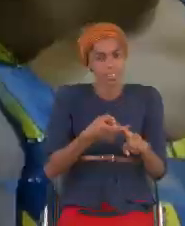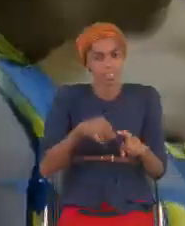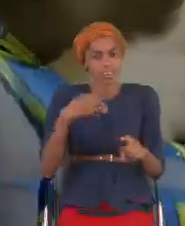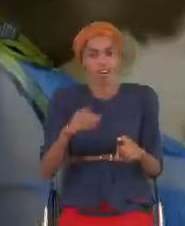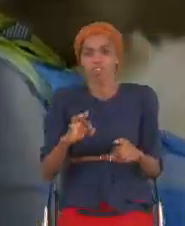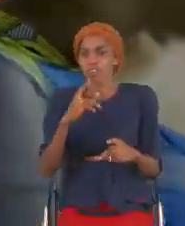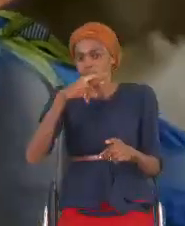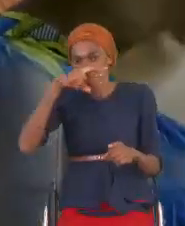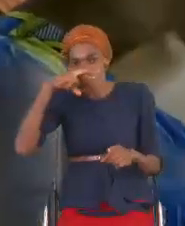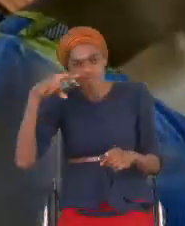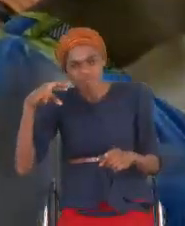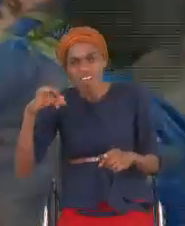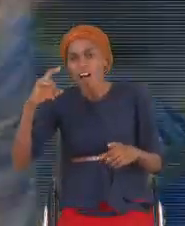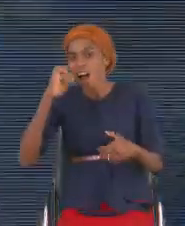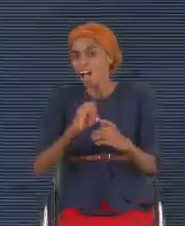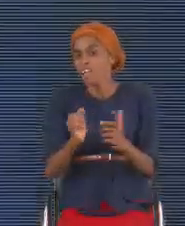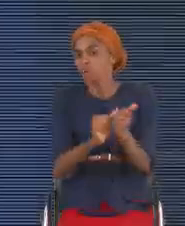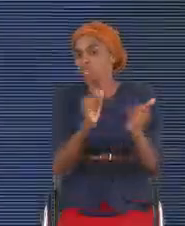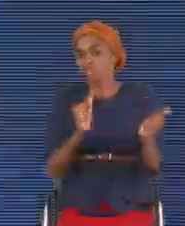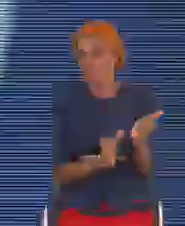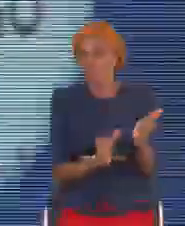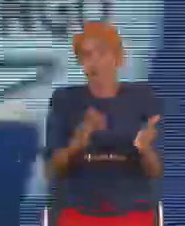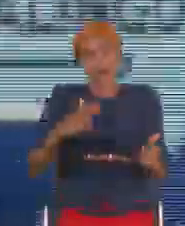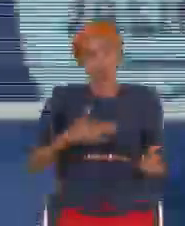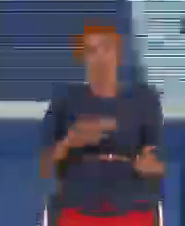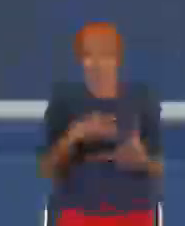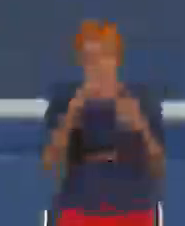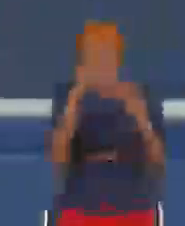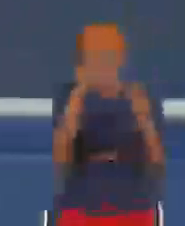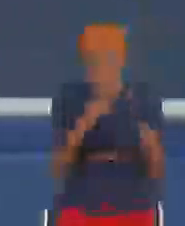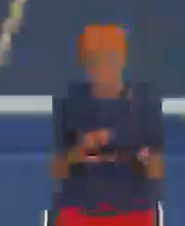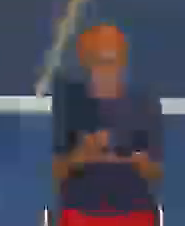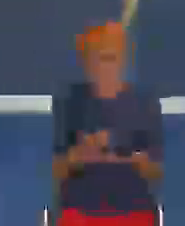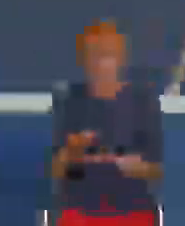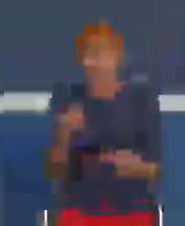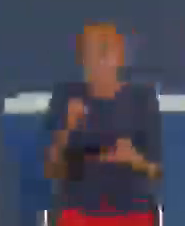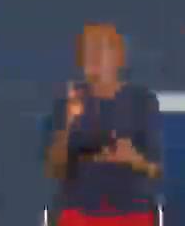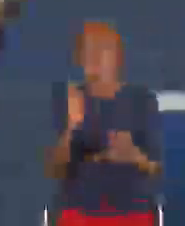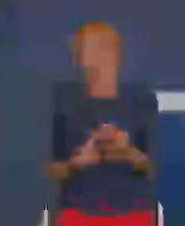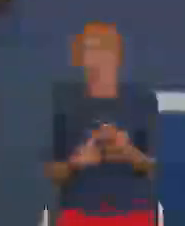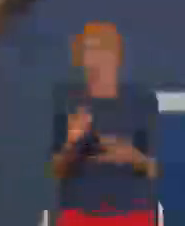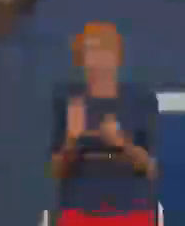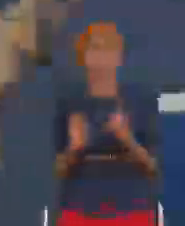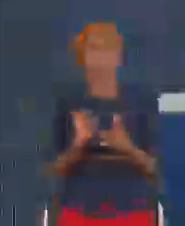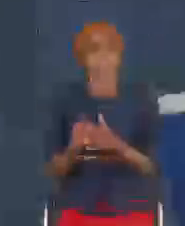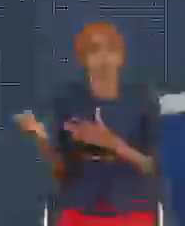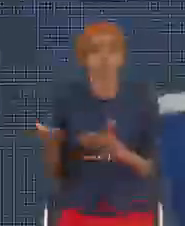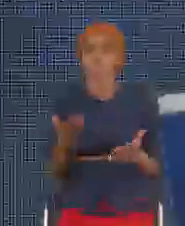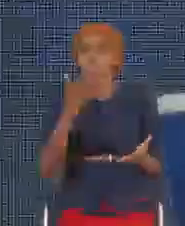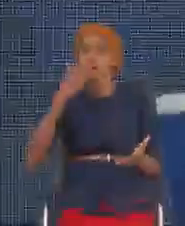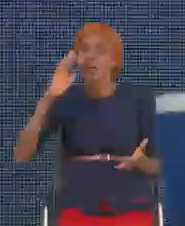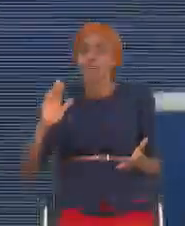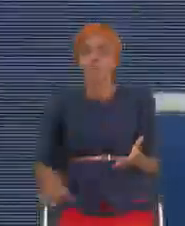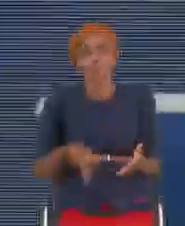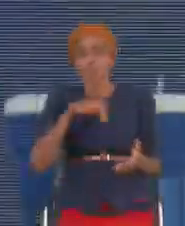withdraw my loyalty from the people that bring confusion, corruption, and devastation, destruction